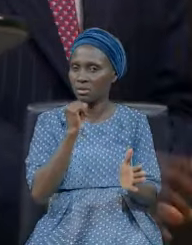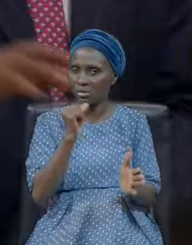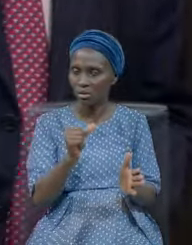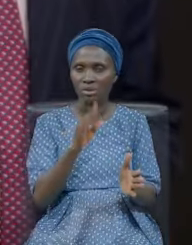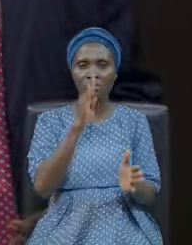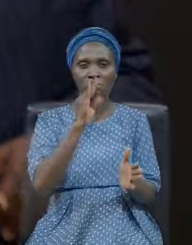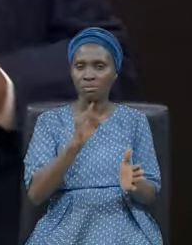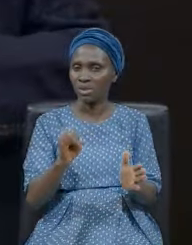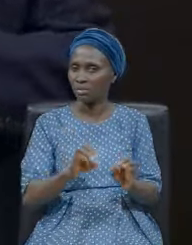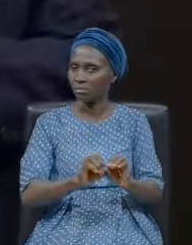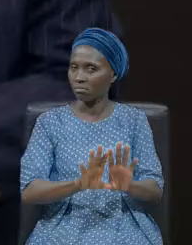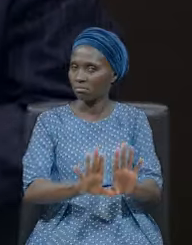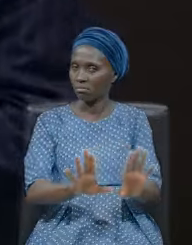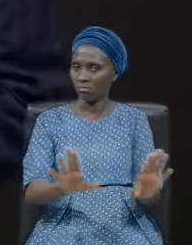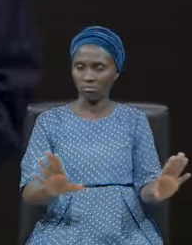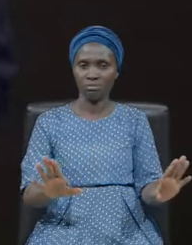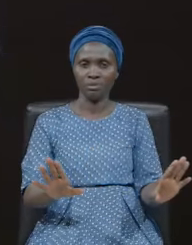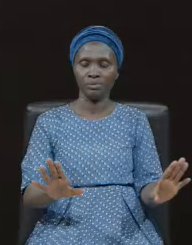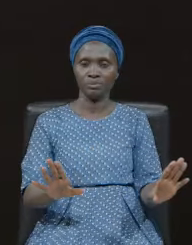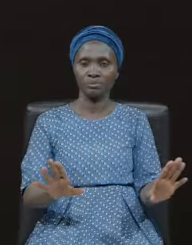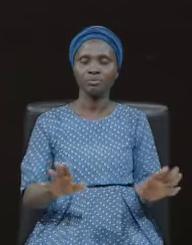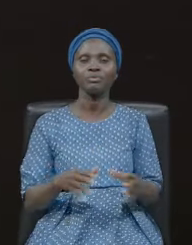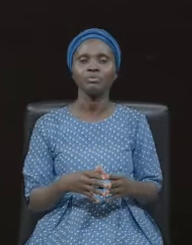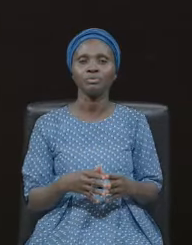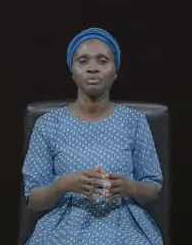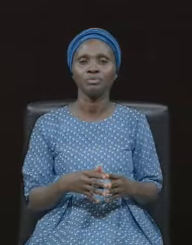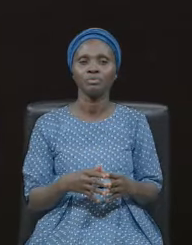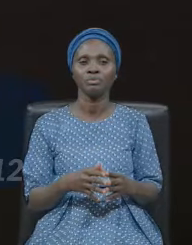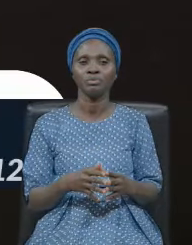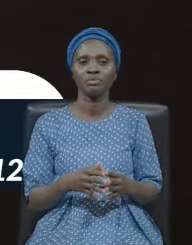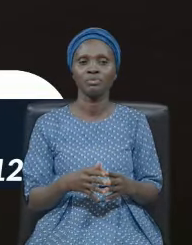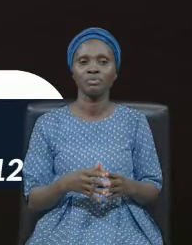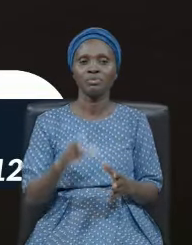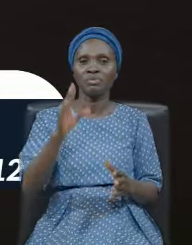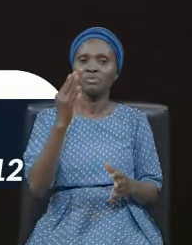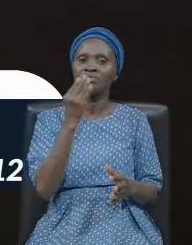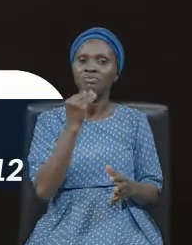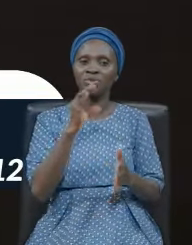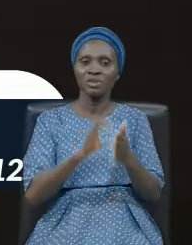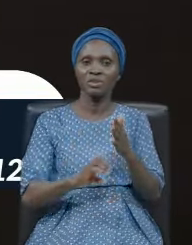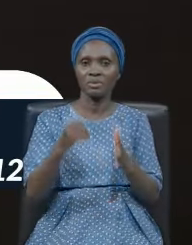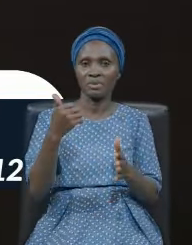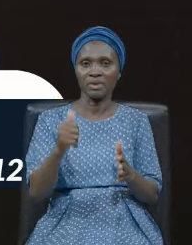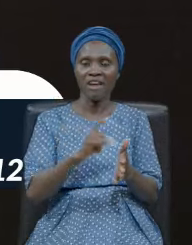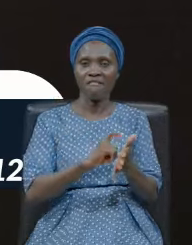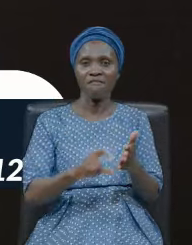10. I'm reading from verse 22. Let us draw near with a true heart,